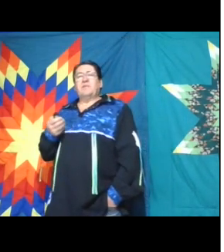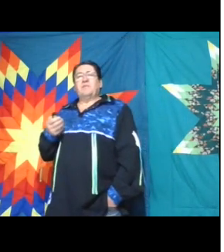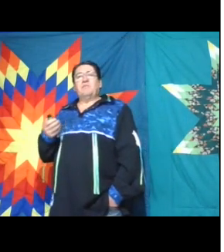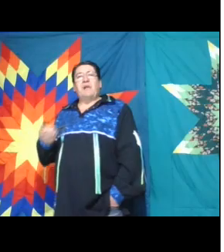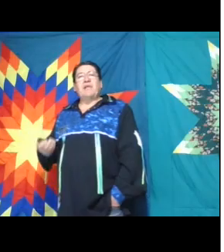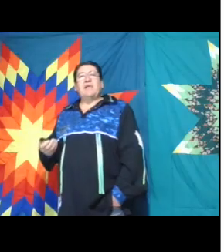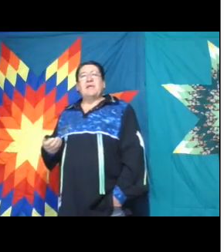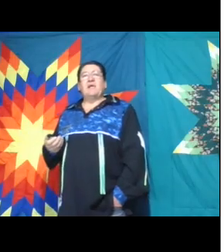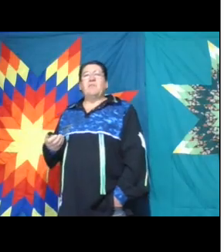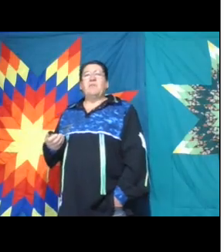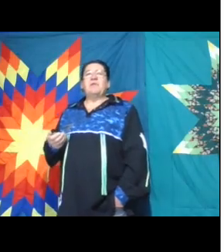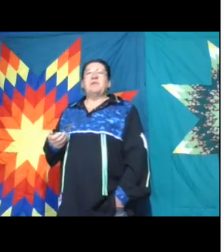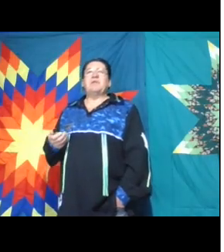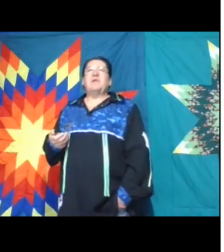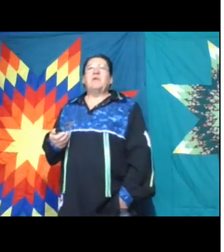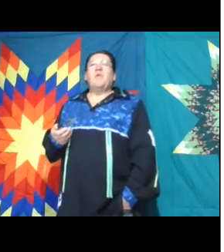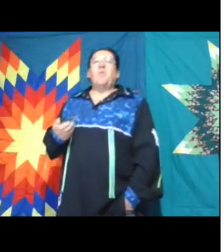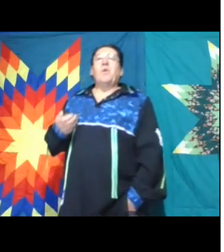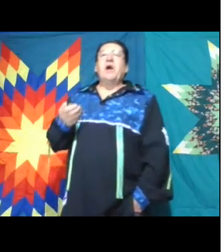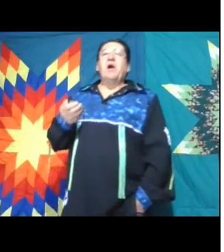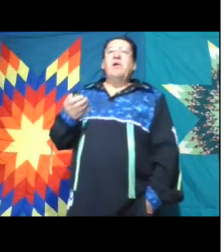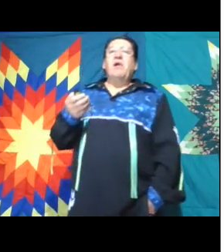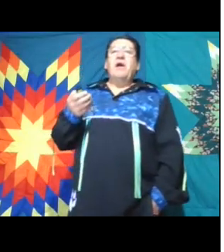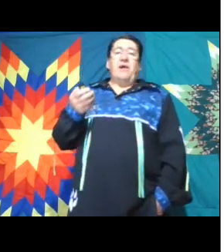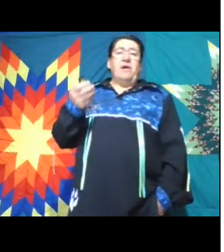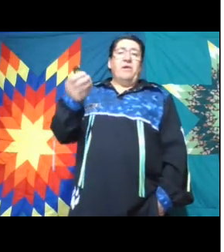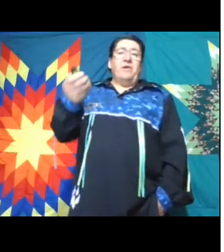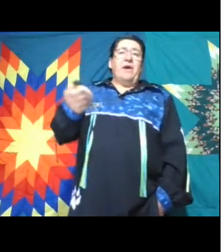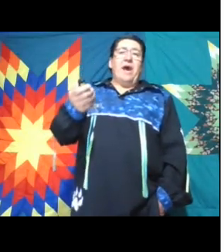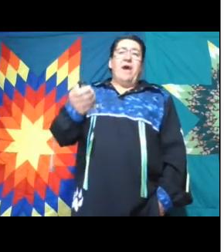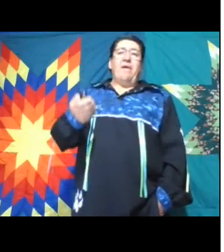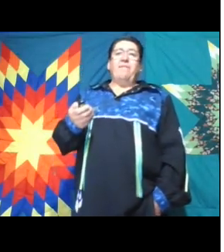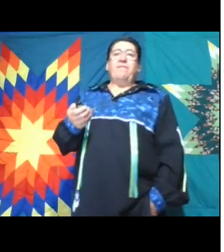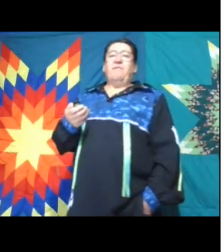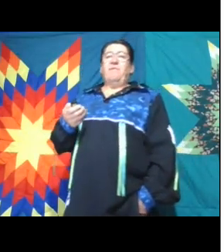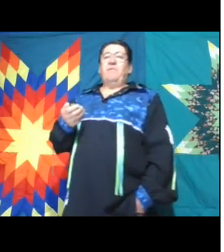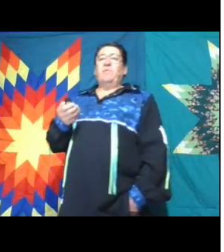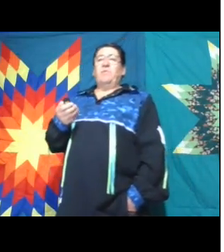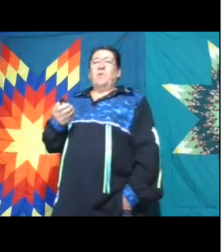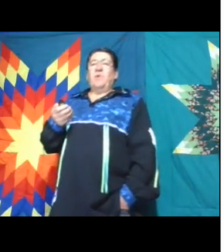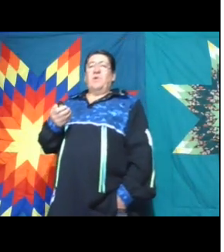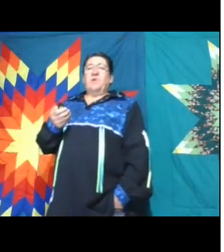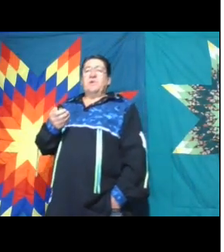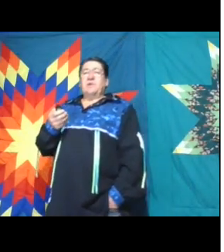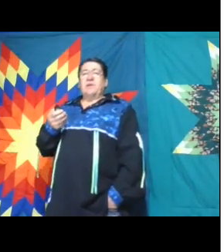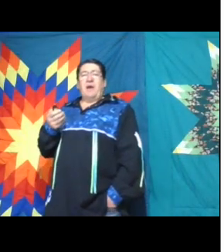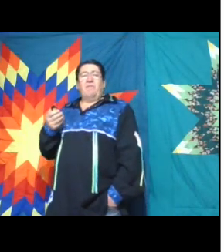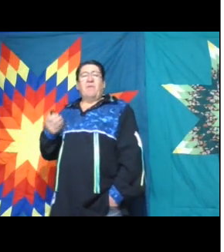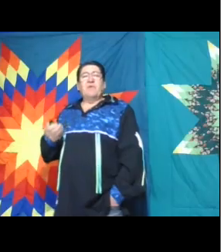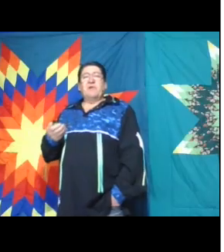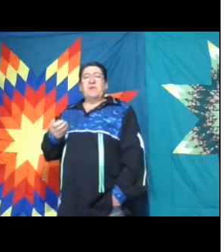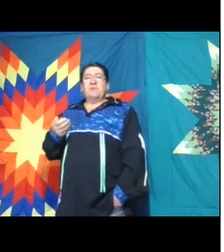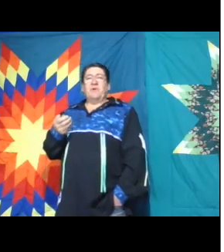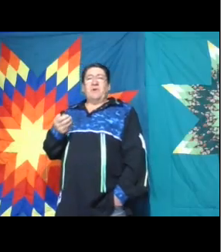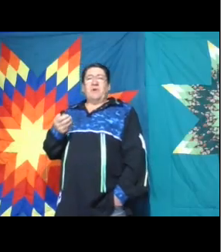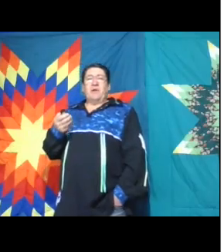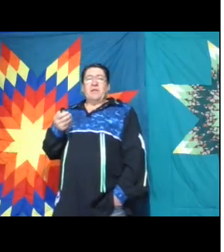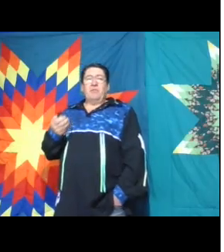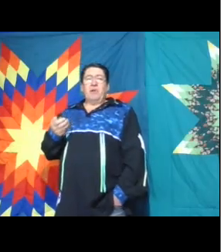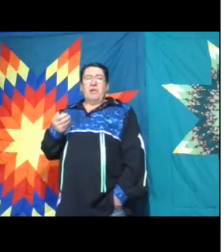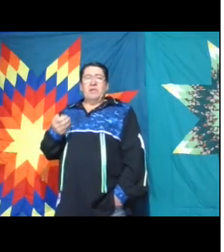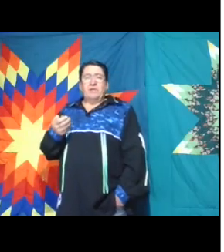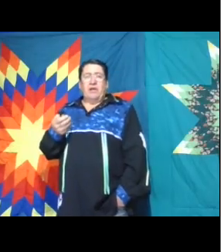reserves, Métis settlements, we all have a version